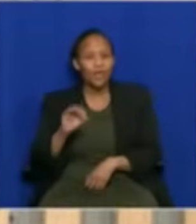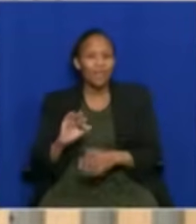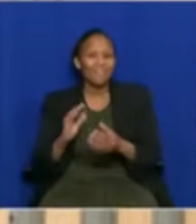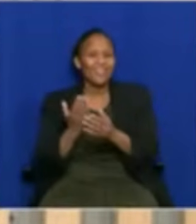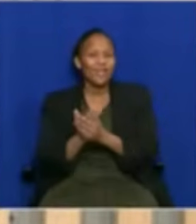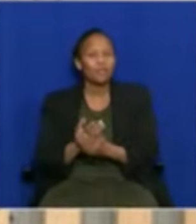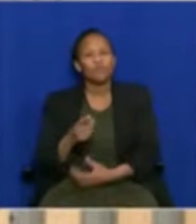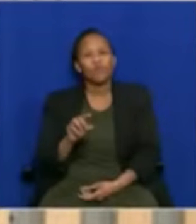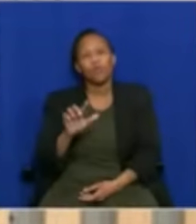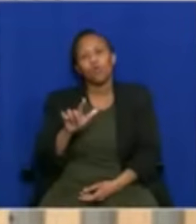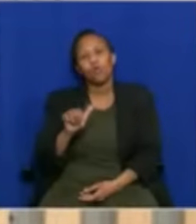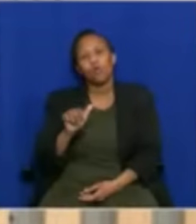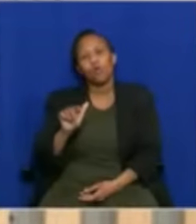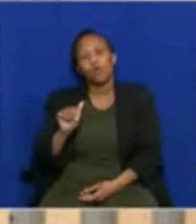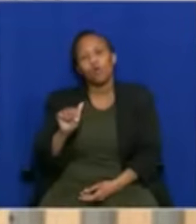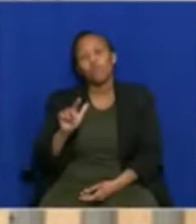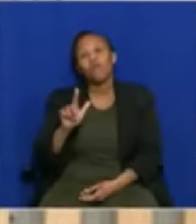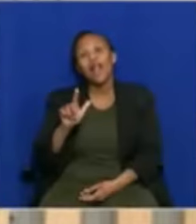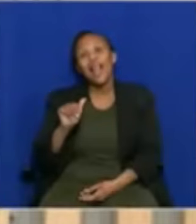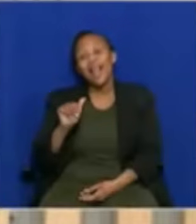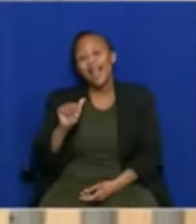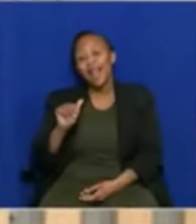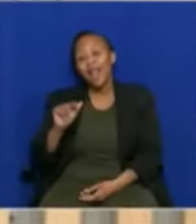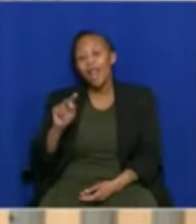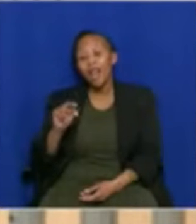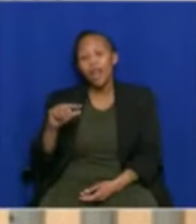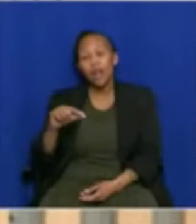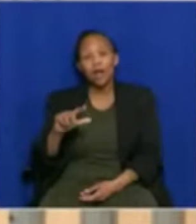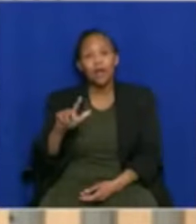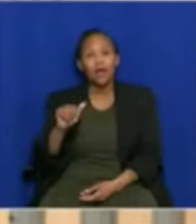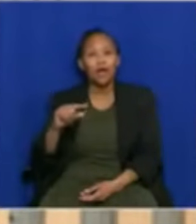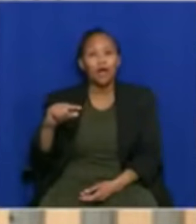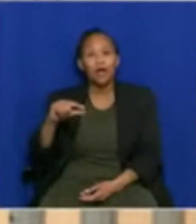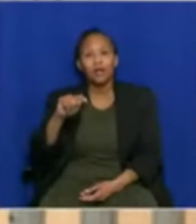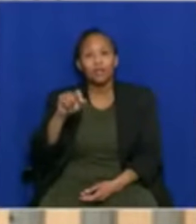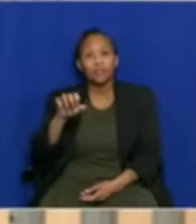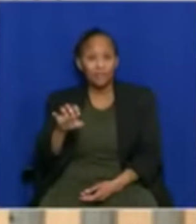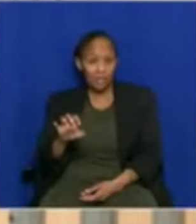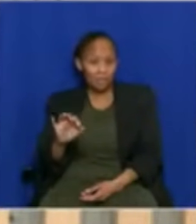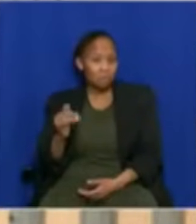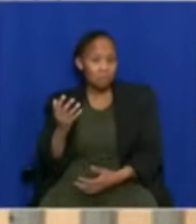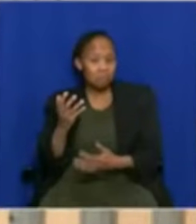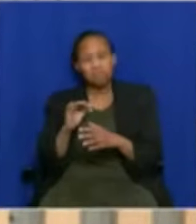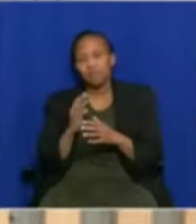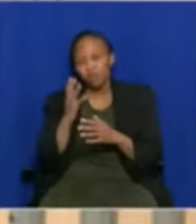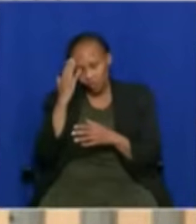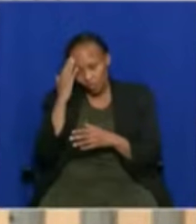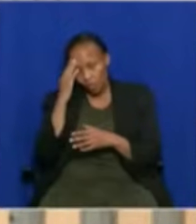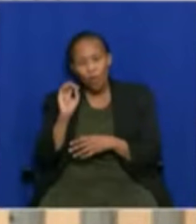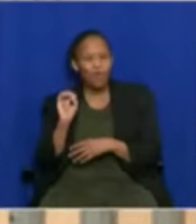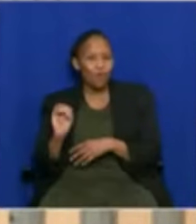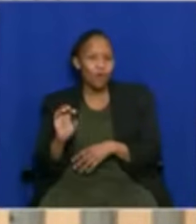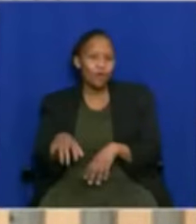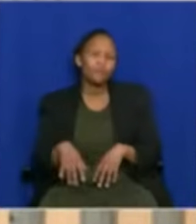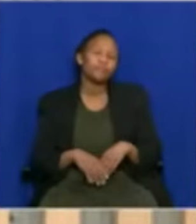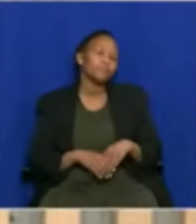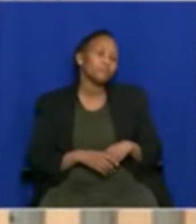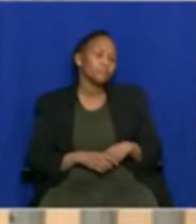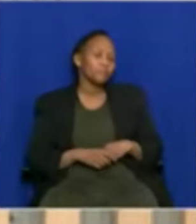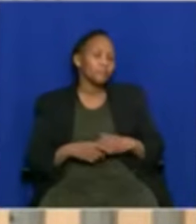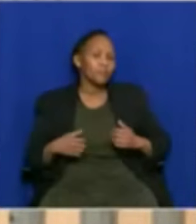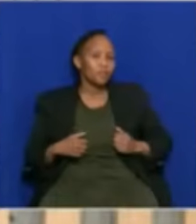better understanding of what that case was about, but we know of its existence. If I can explain these CAS